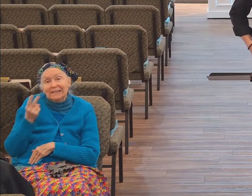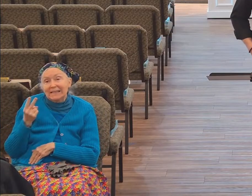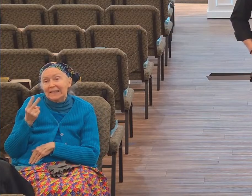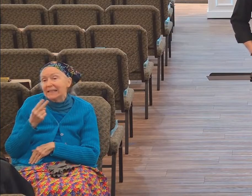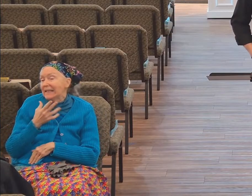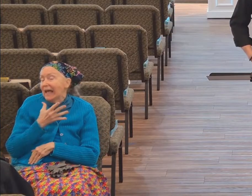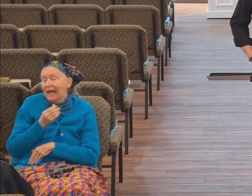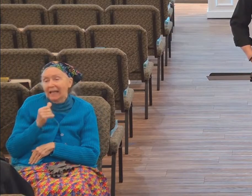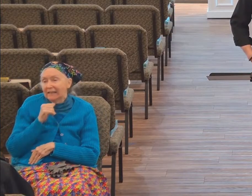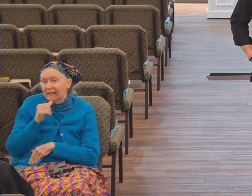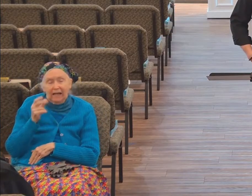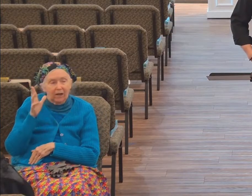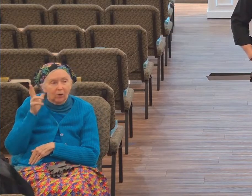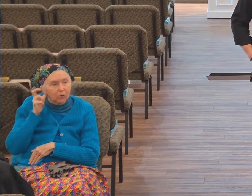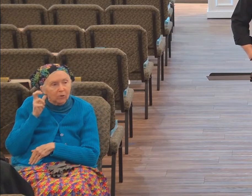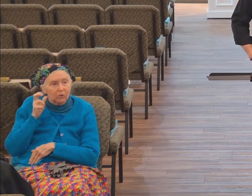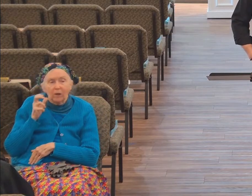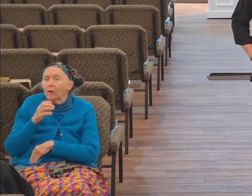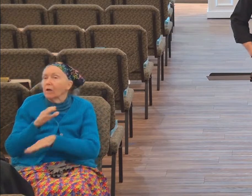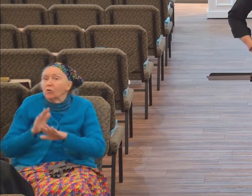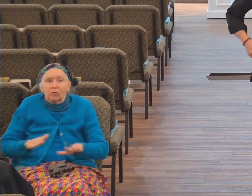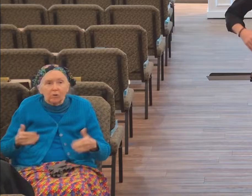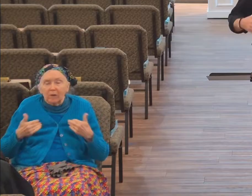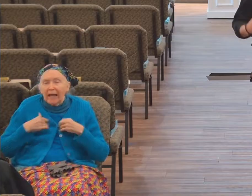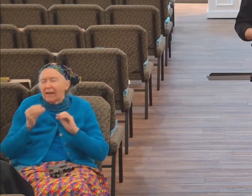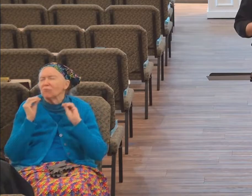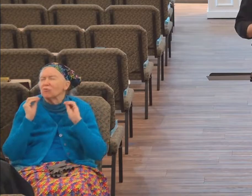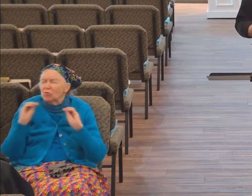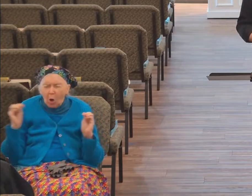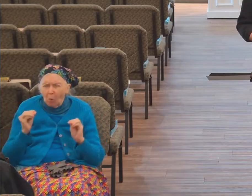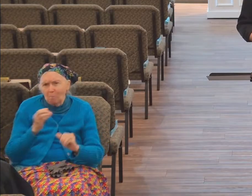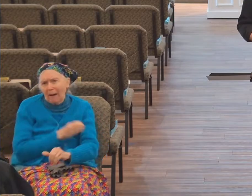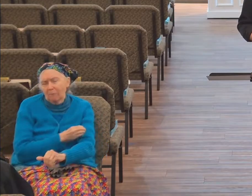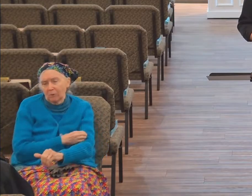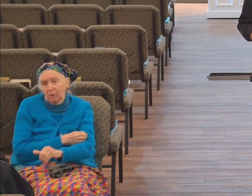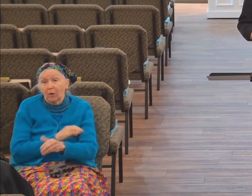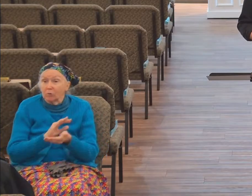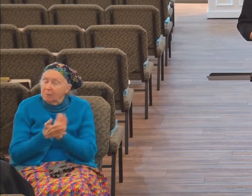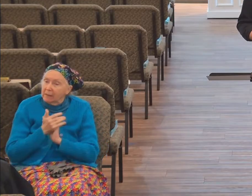had no power, okay? No power. And so to become like little children would be what?